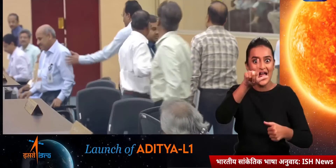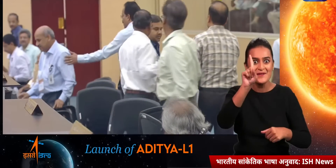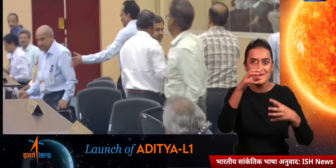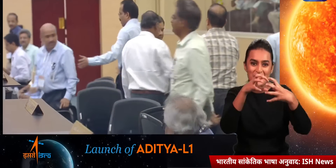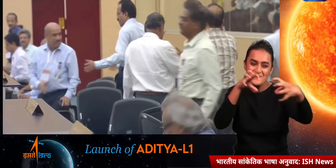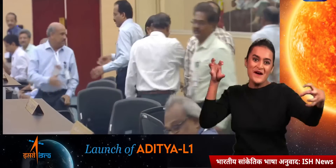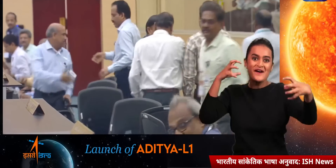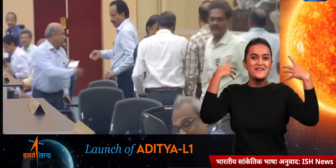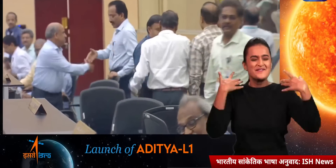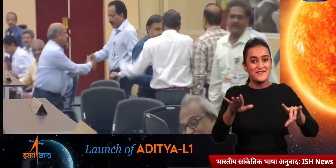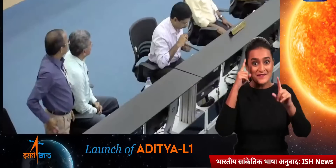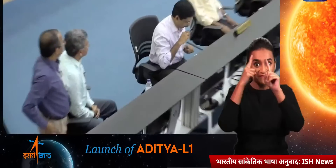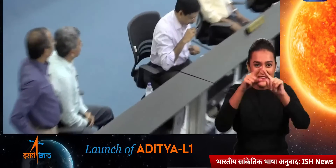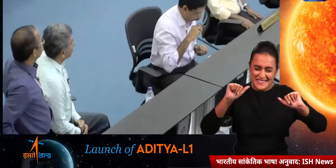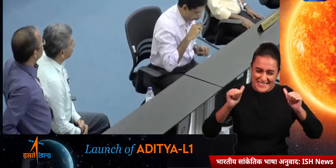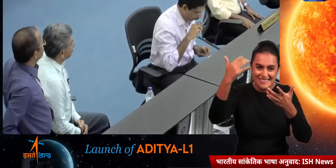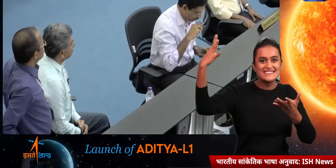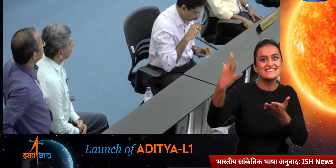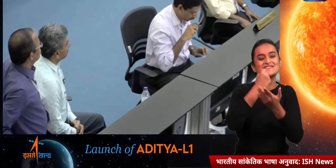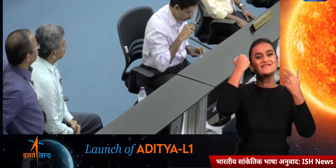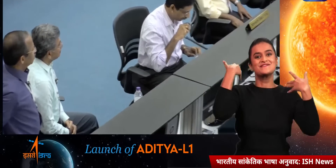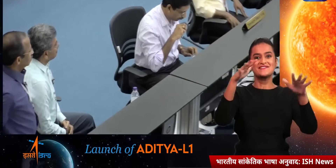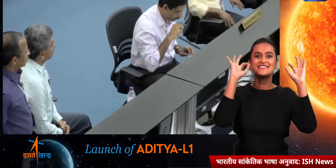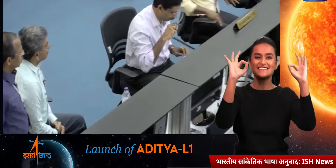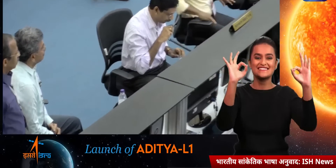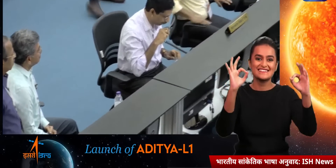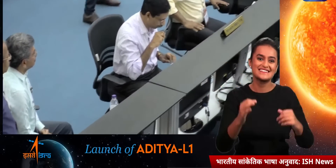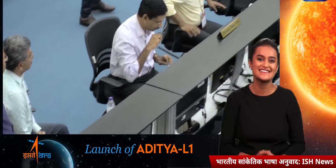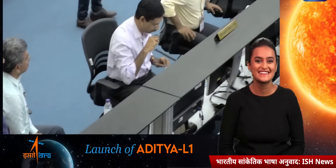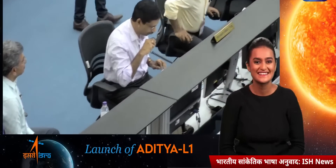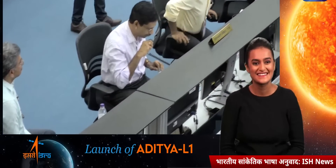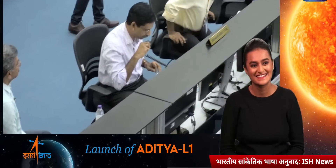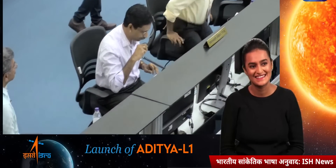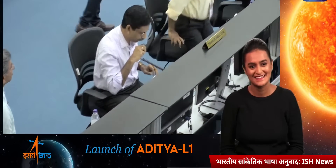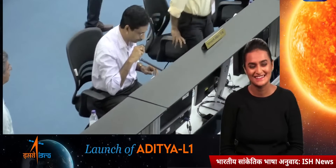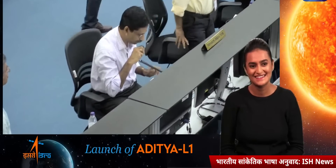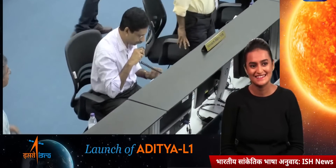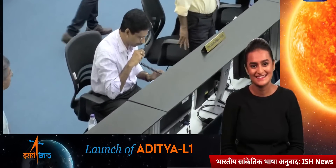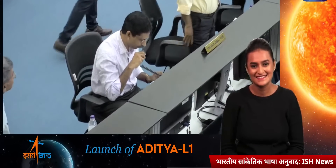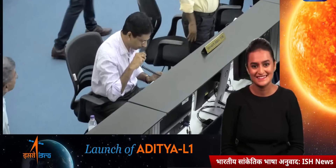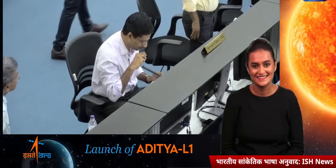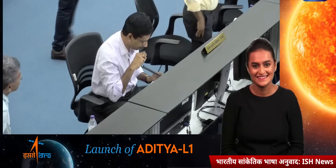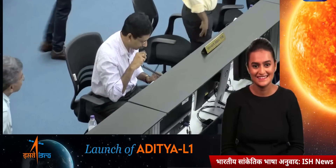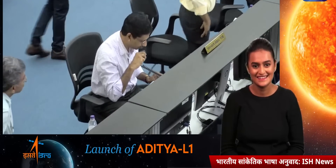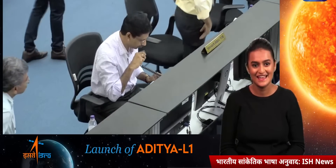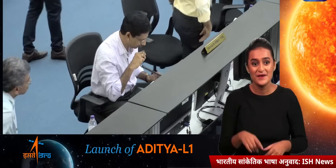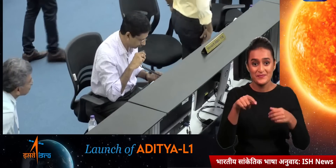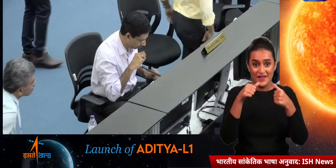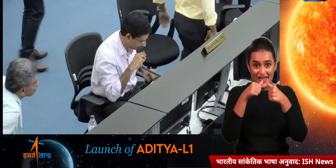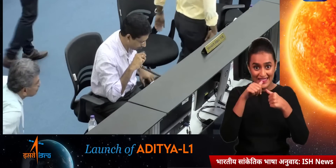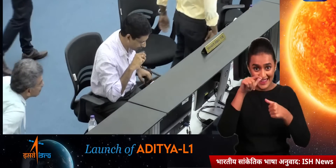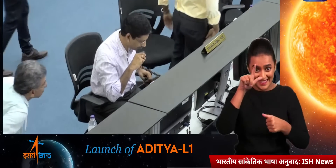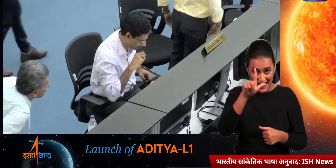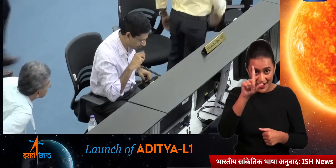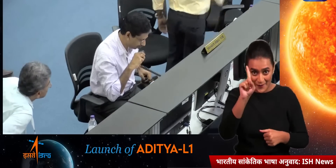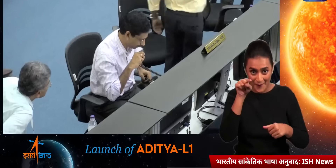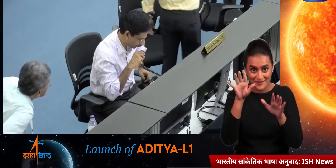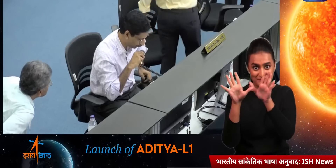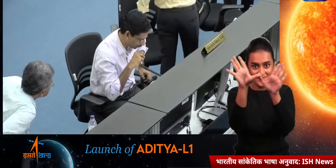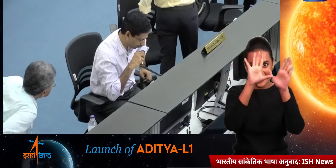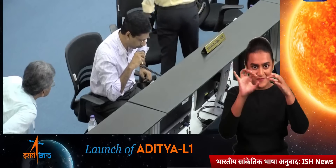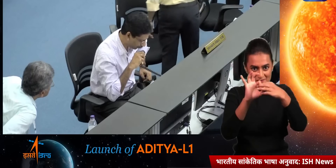has been accomplished. PSLV-C57 has injected Aditya L1 satellite into the desired